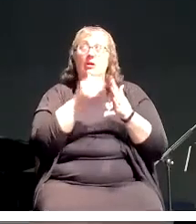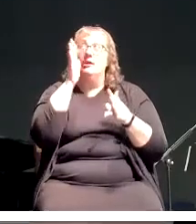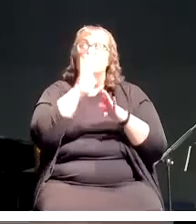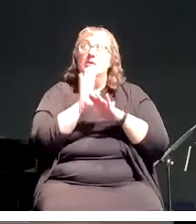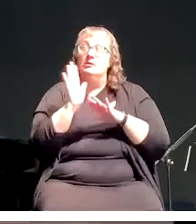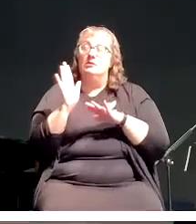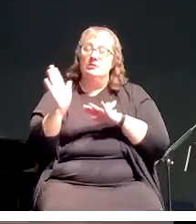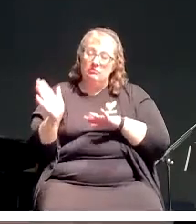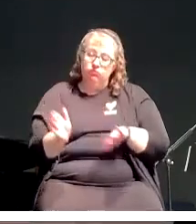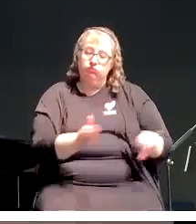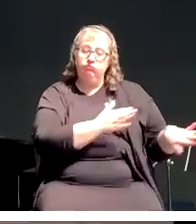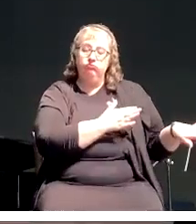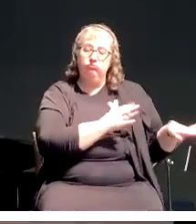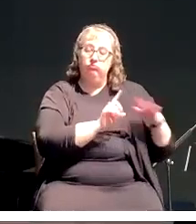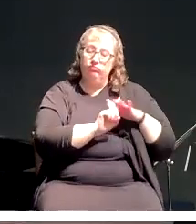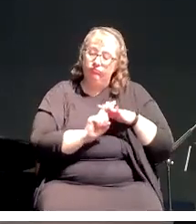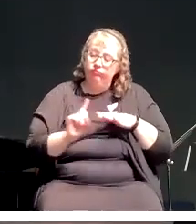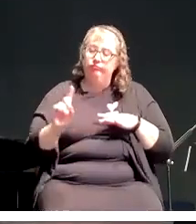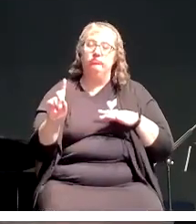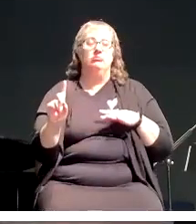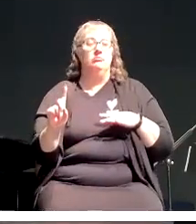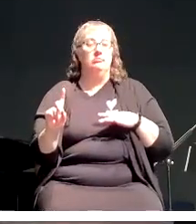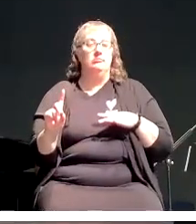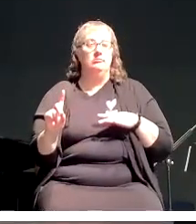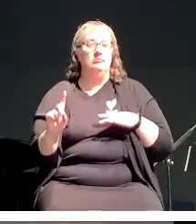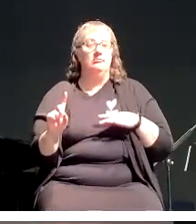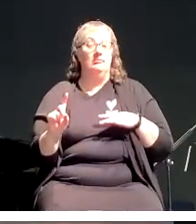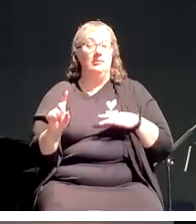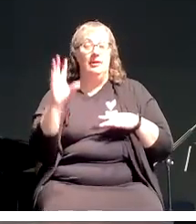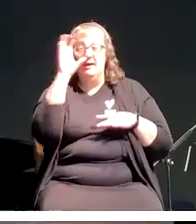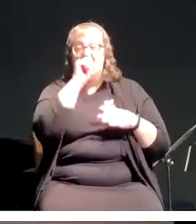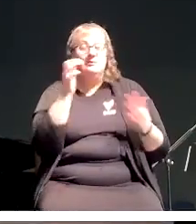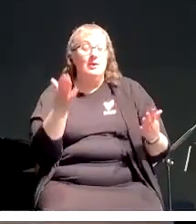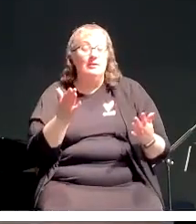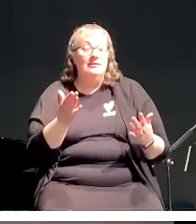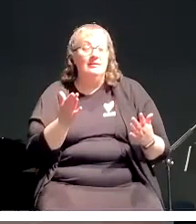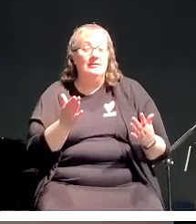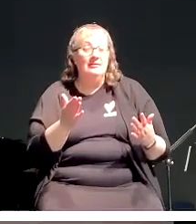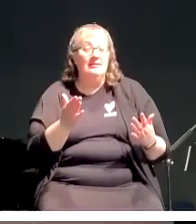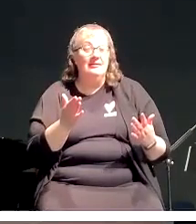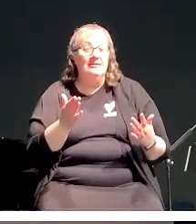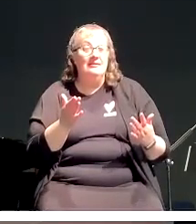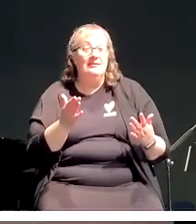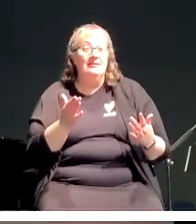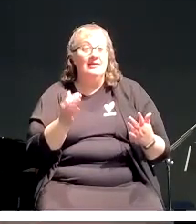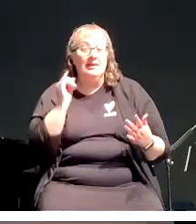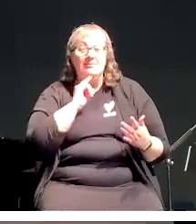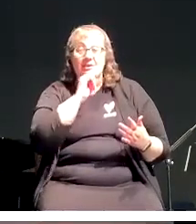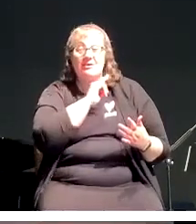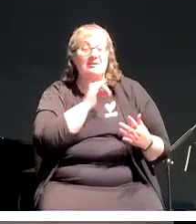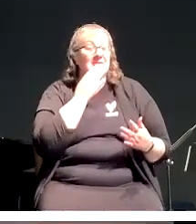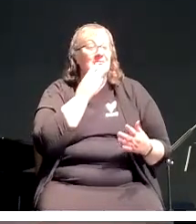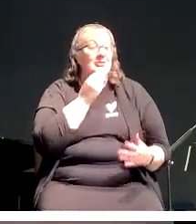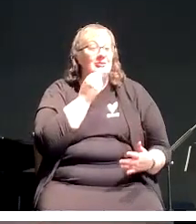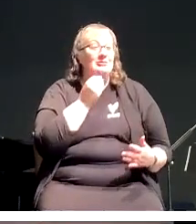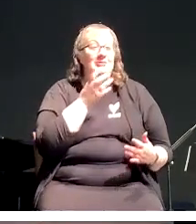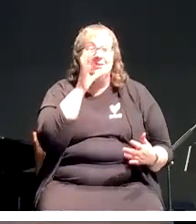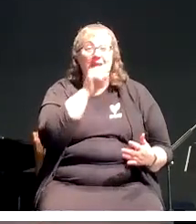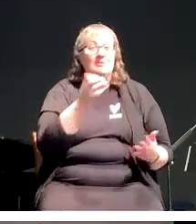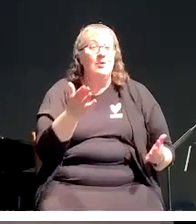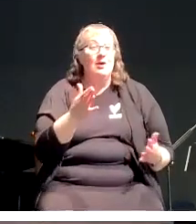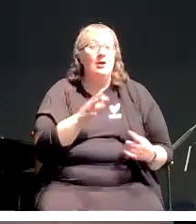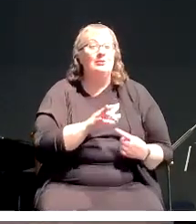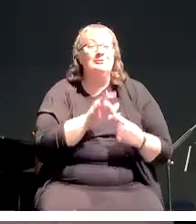to walk away from it. But guess what? Guess what, Israelites? Guess what, Jews? Guess what,